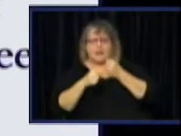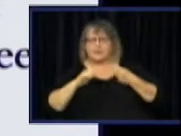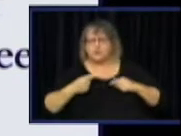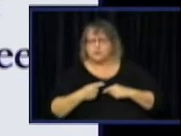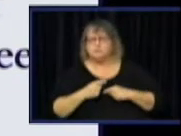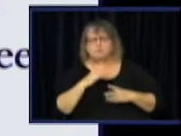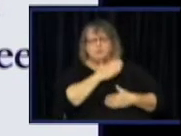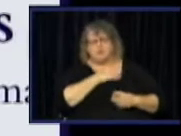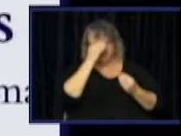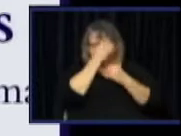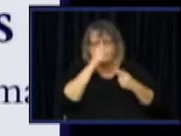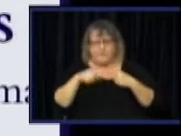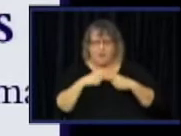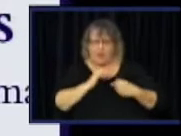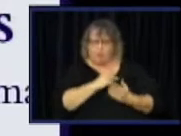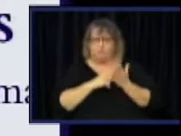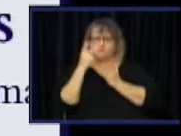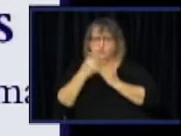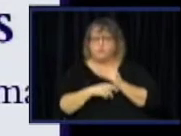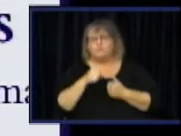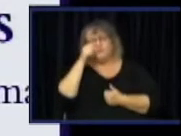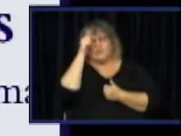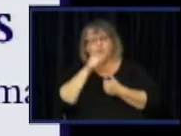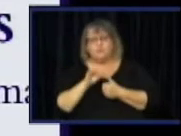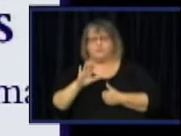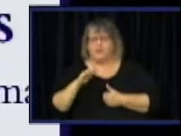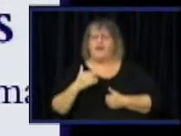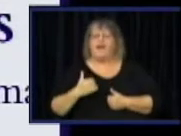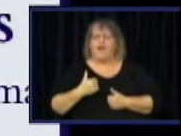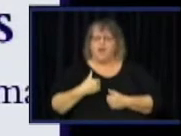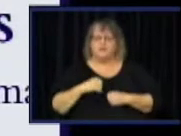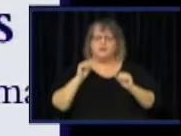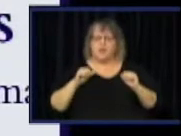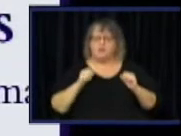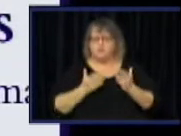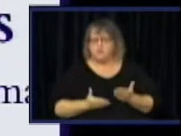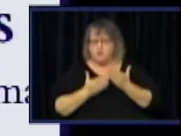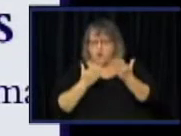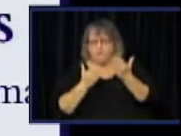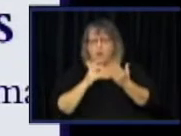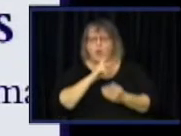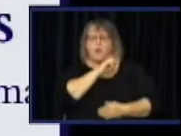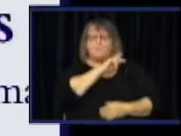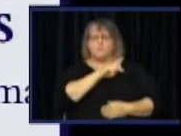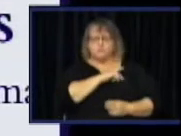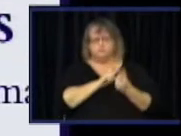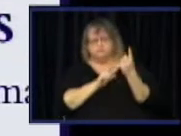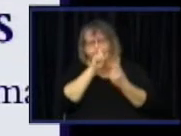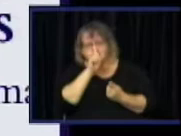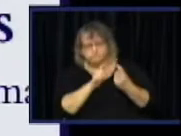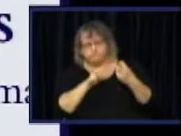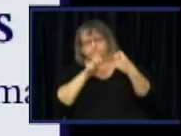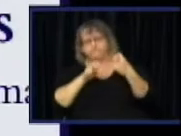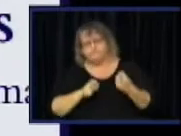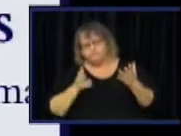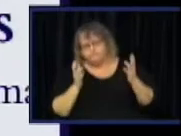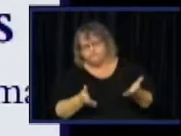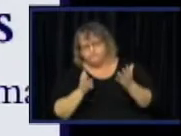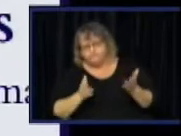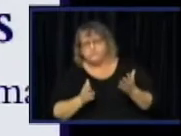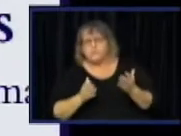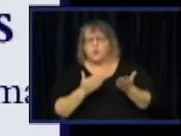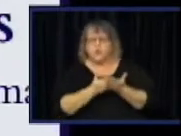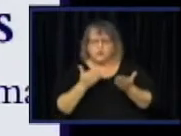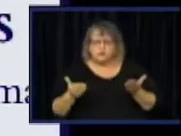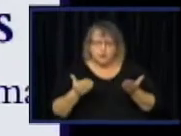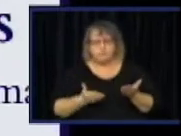them about us. And remember too, we have the ability to offer that personalized, individualized